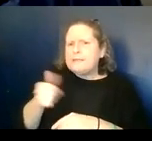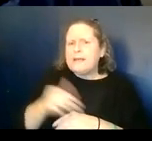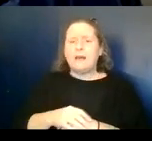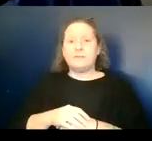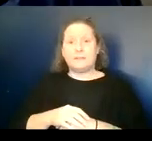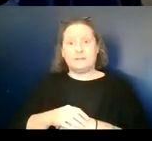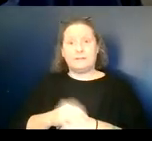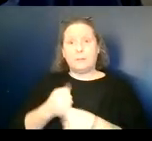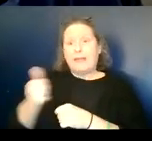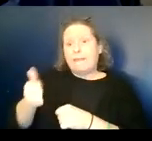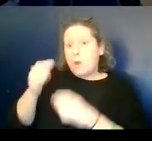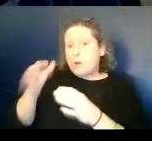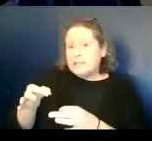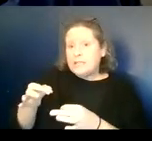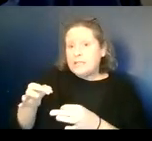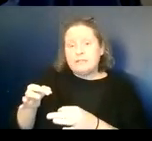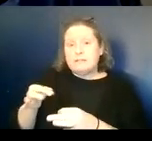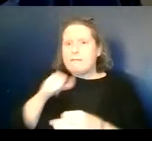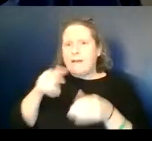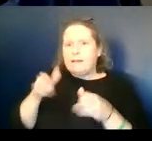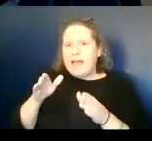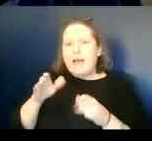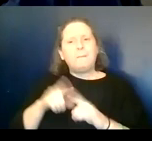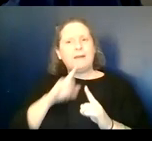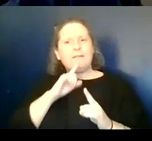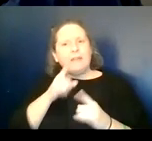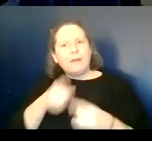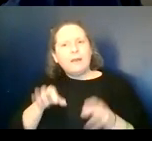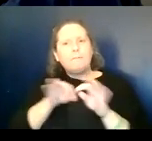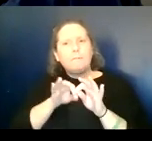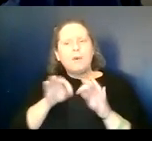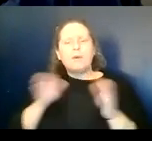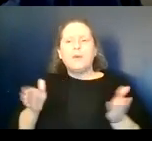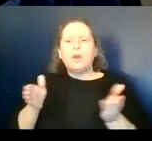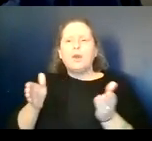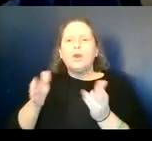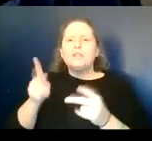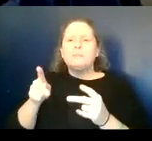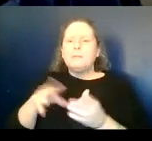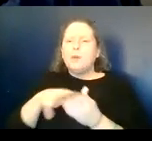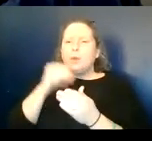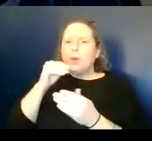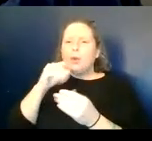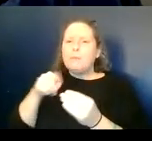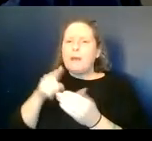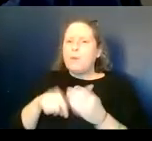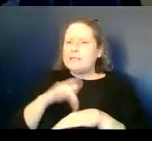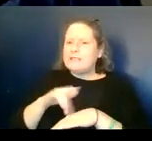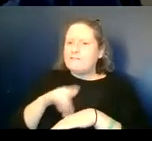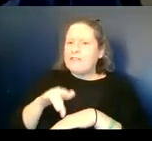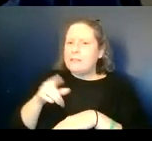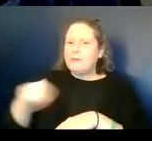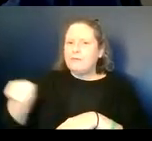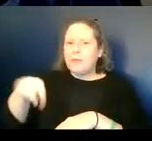is really important though that we are encouraging people to learn about what's available to them and